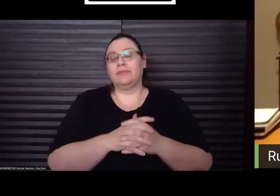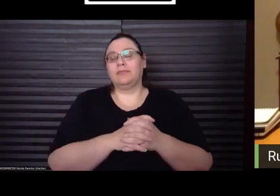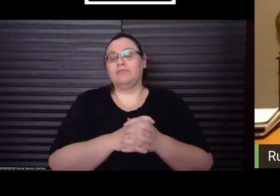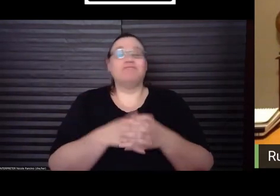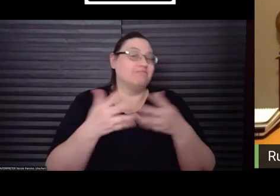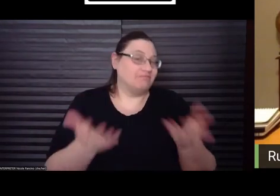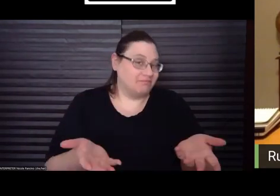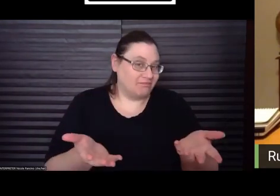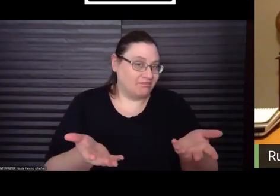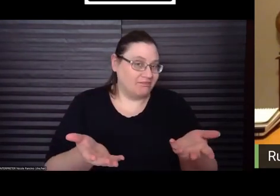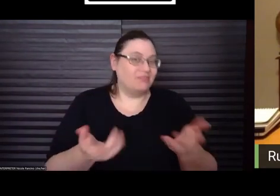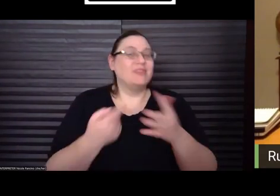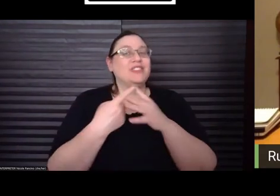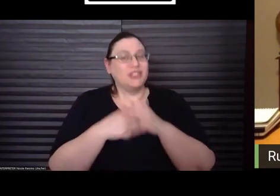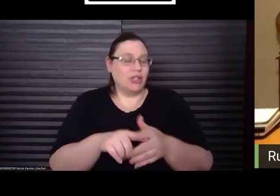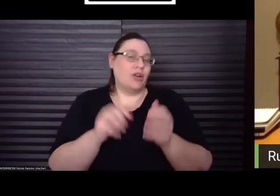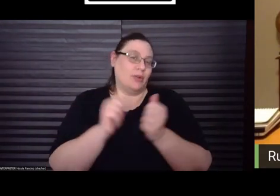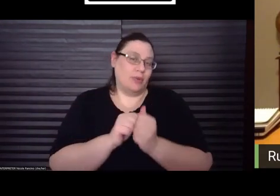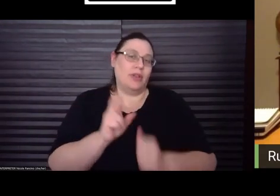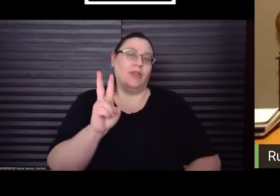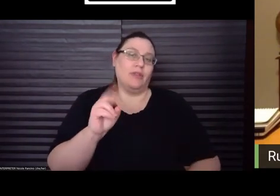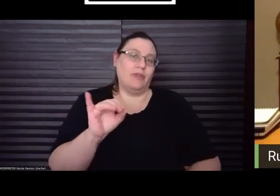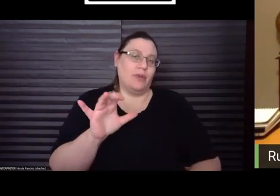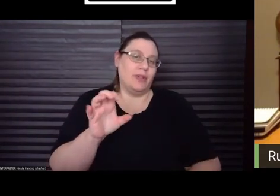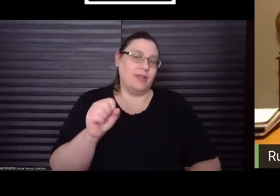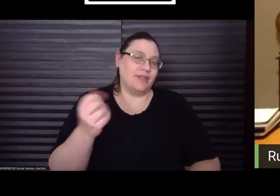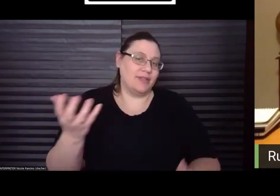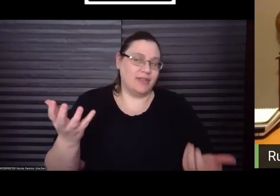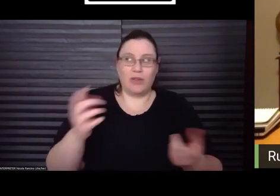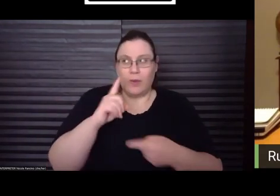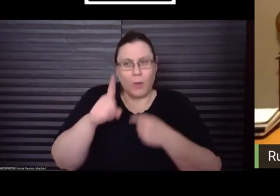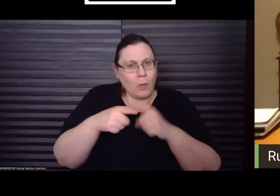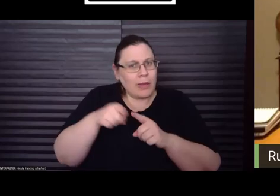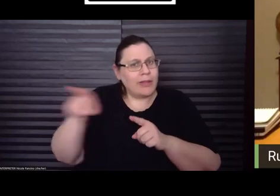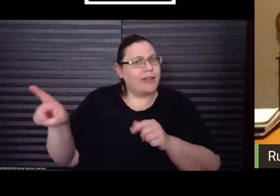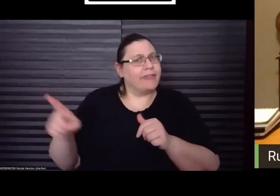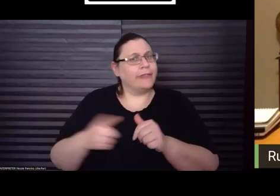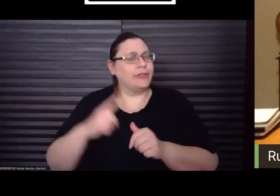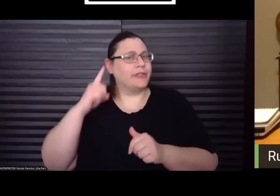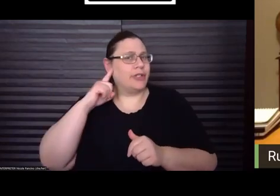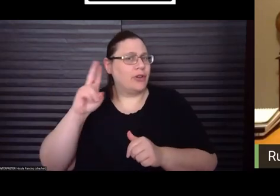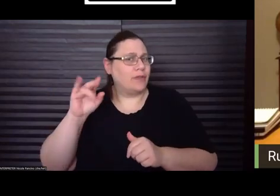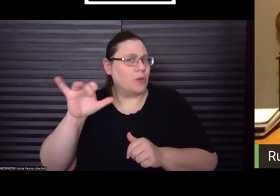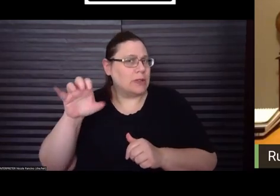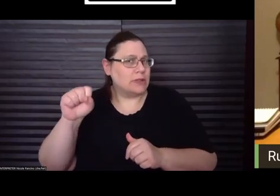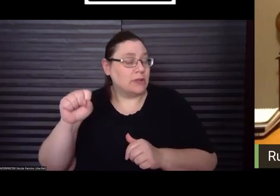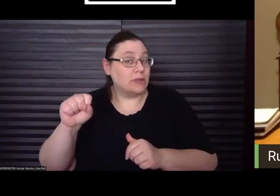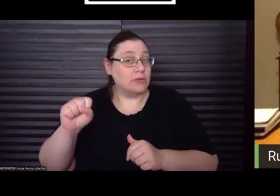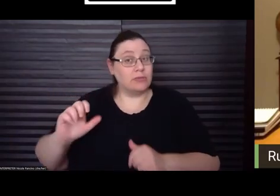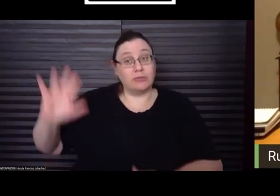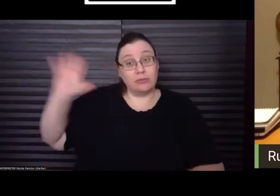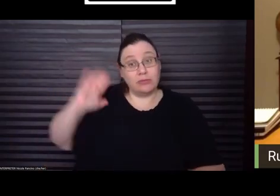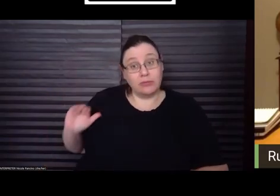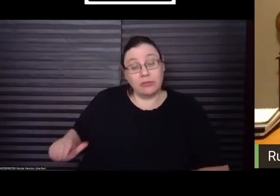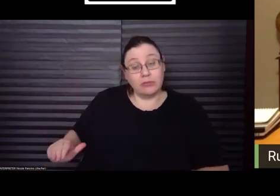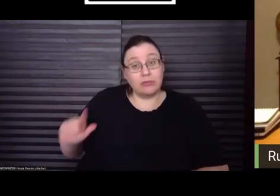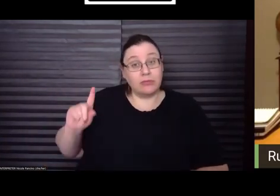So, start with the voices then. When did he first hear them? When he was still